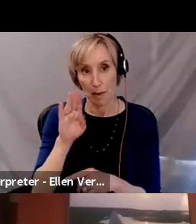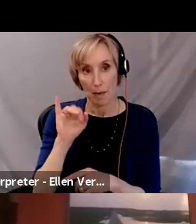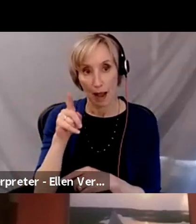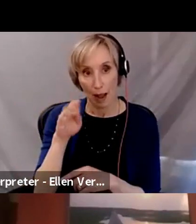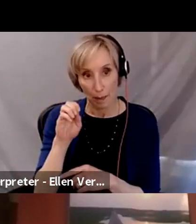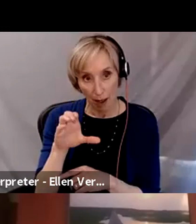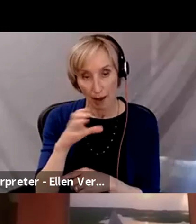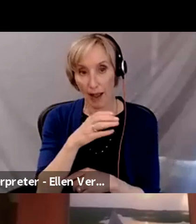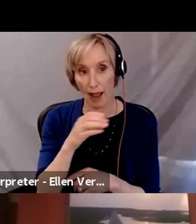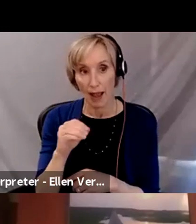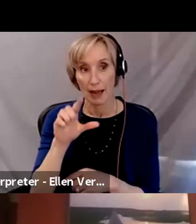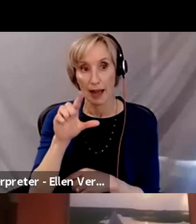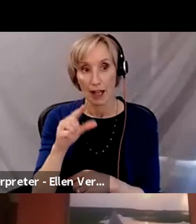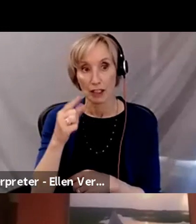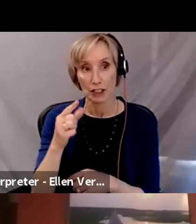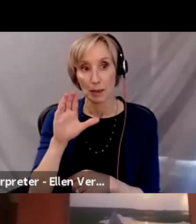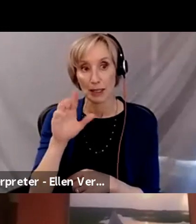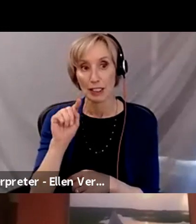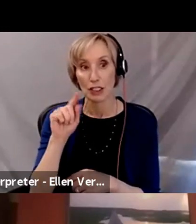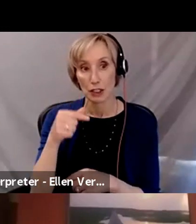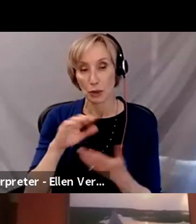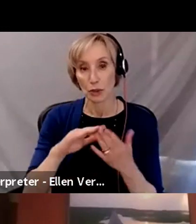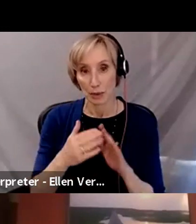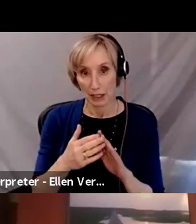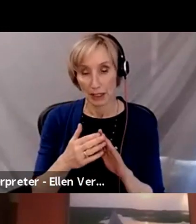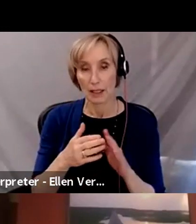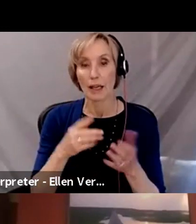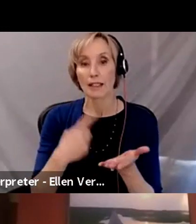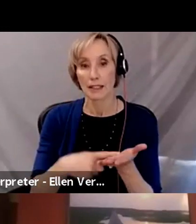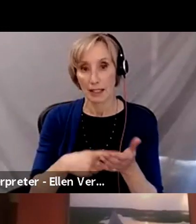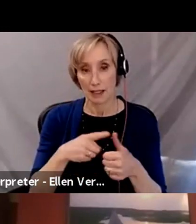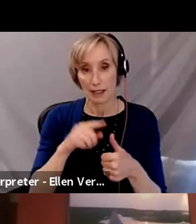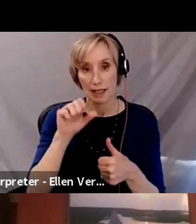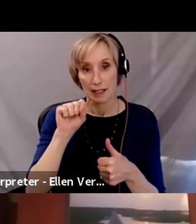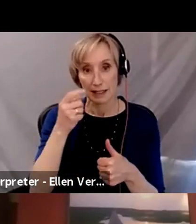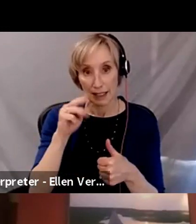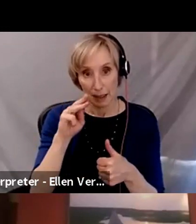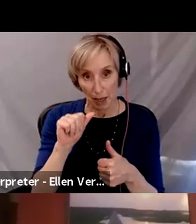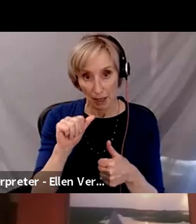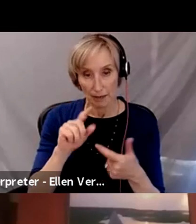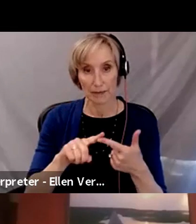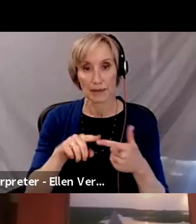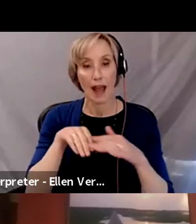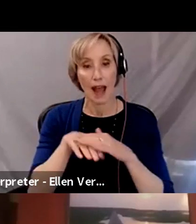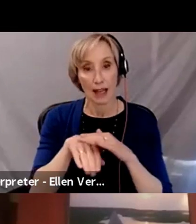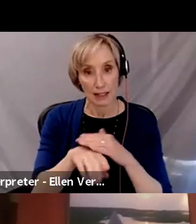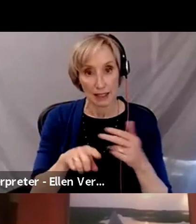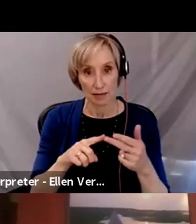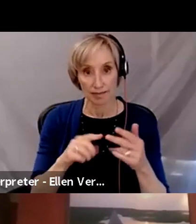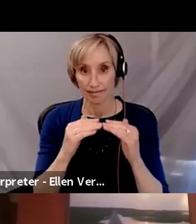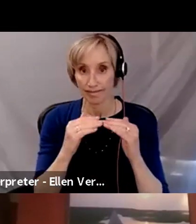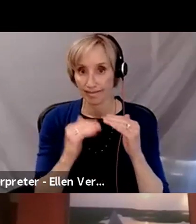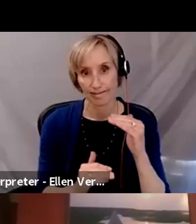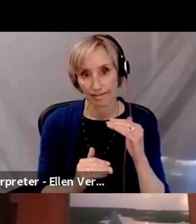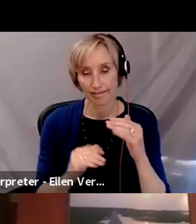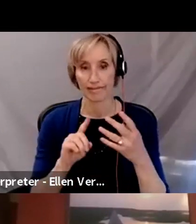to discuss issues of stigma, access, inequity, challenges, and healing. Our goal in hosting these